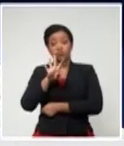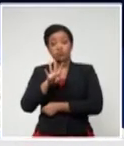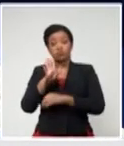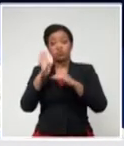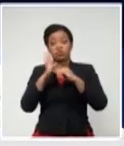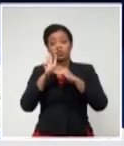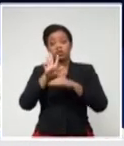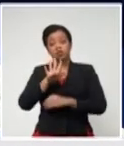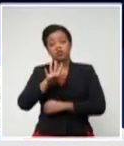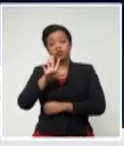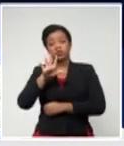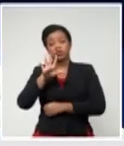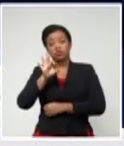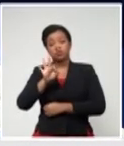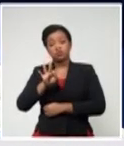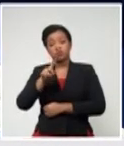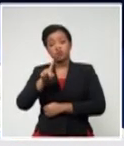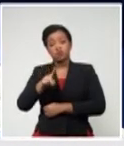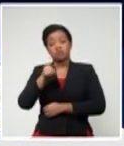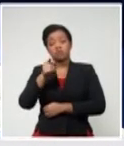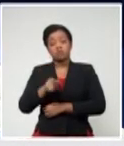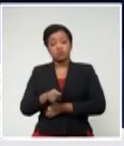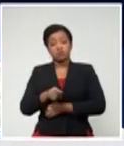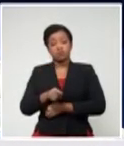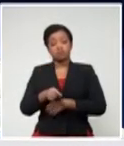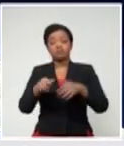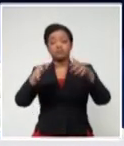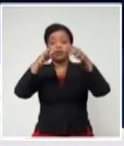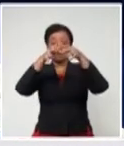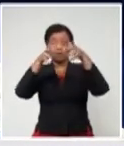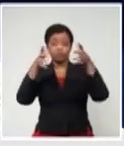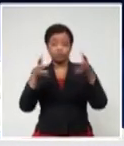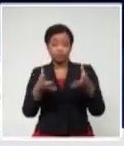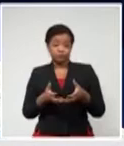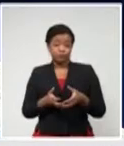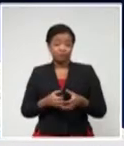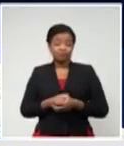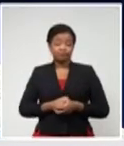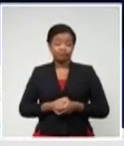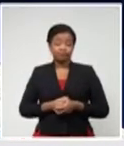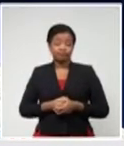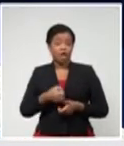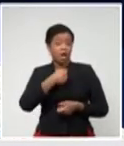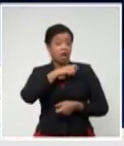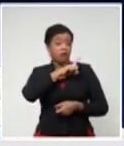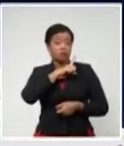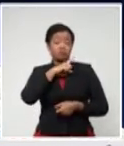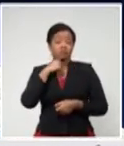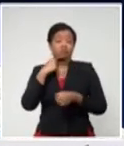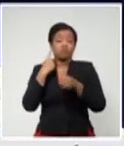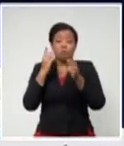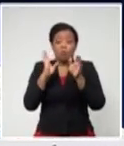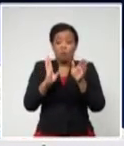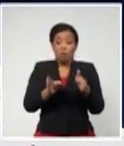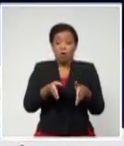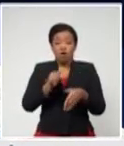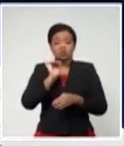6,151 COVID-19 related deaths were reported yesterday, for a total of